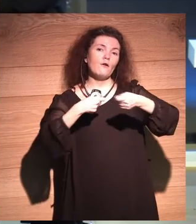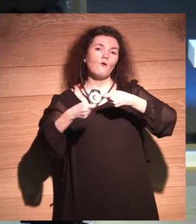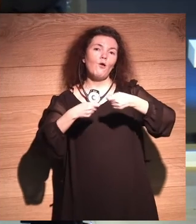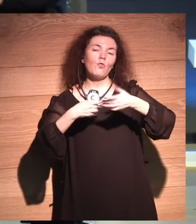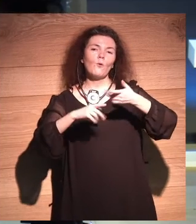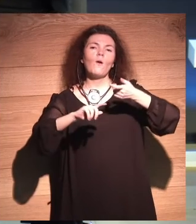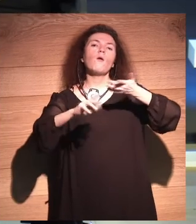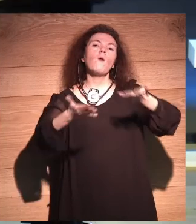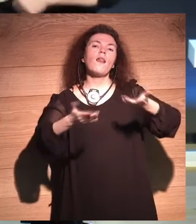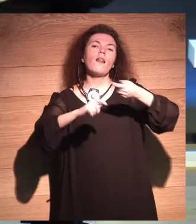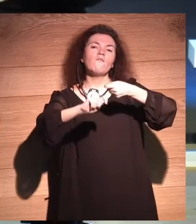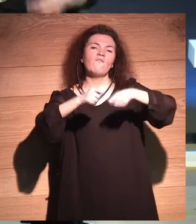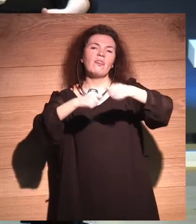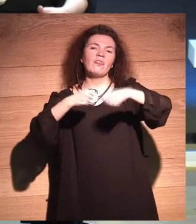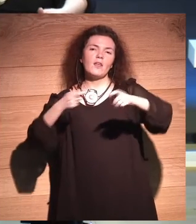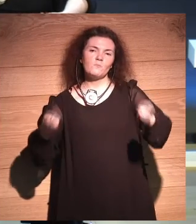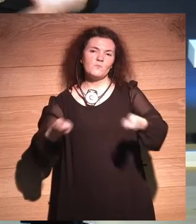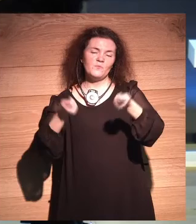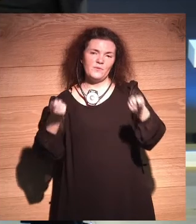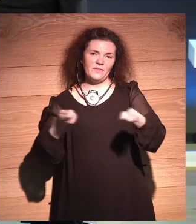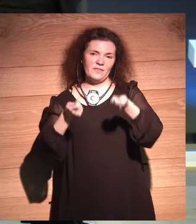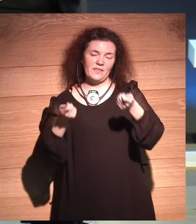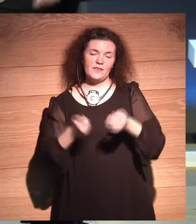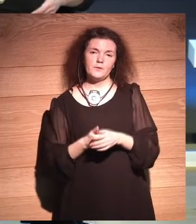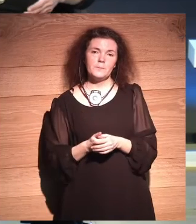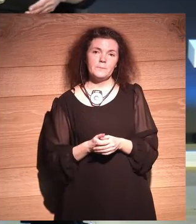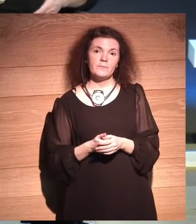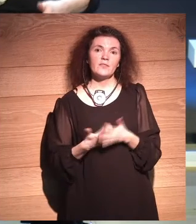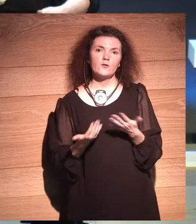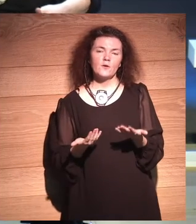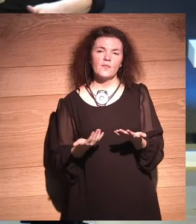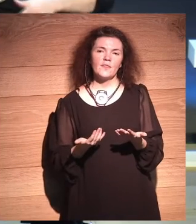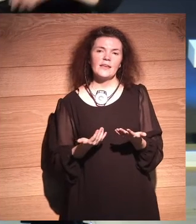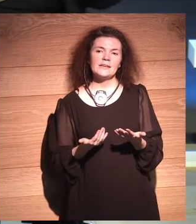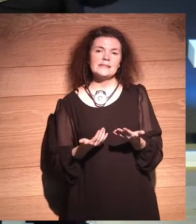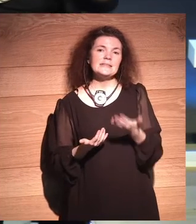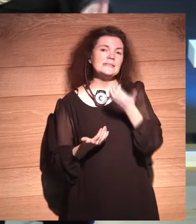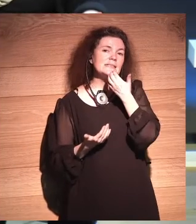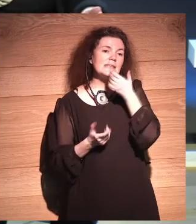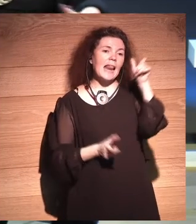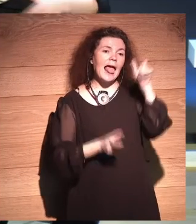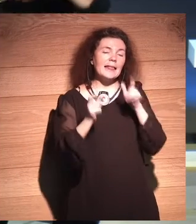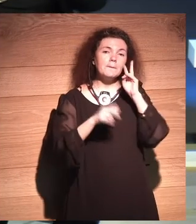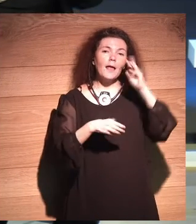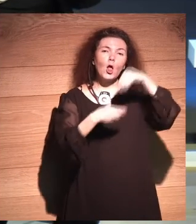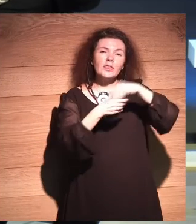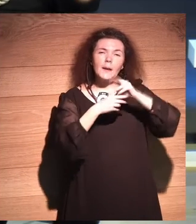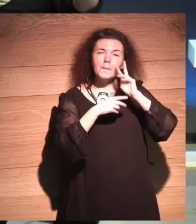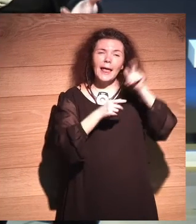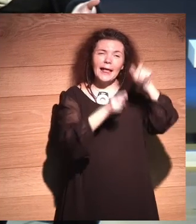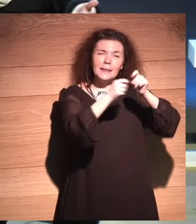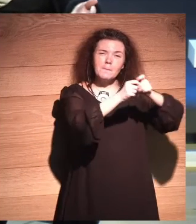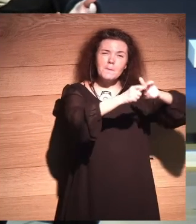that what drives advertising is more people watching the content, and what gets more people to watch the content is to make it negative or to make